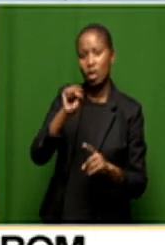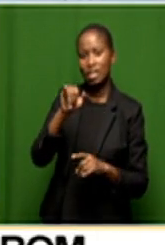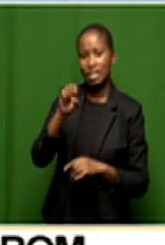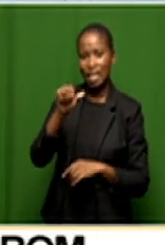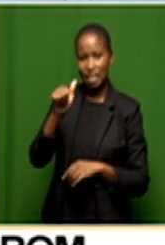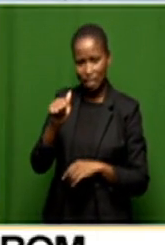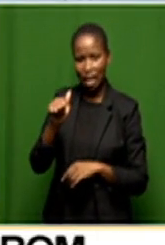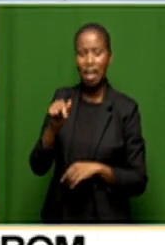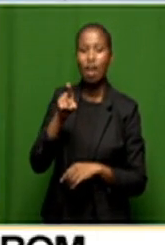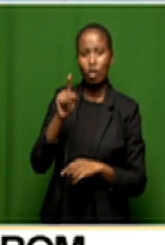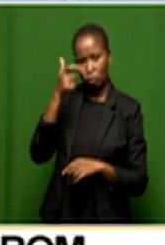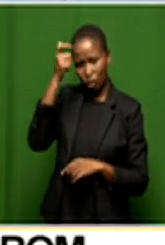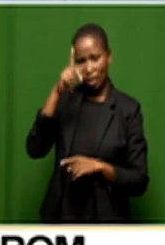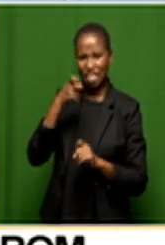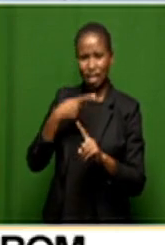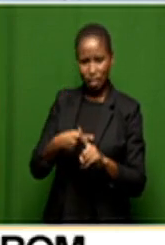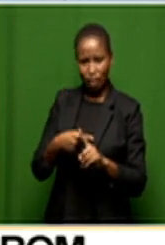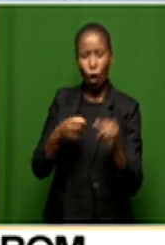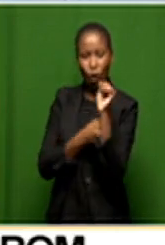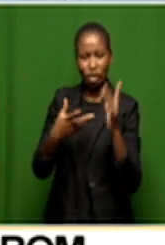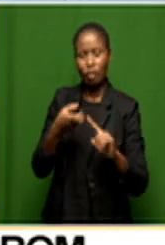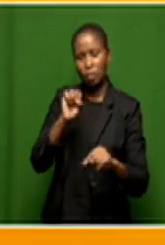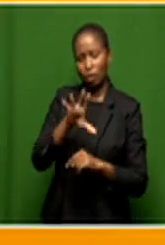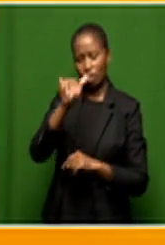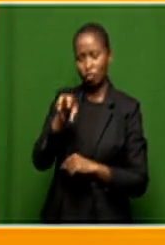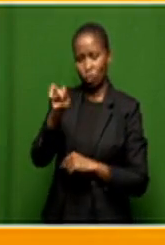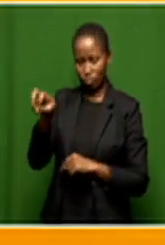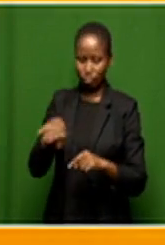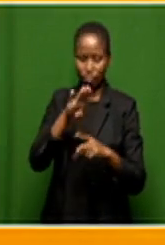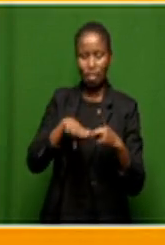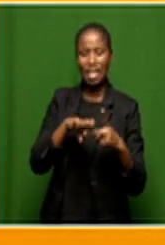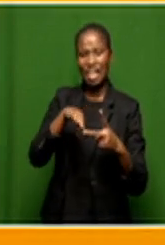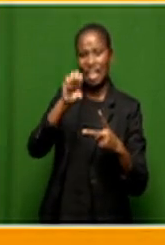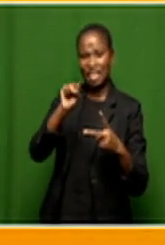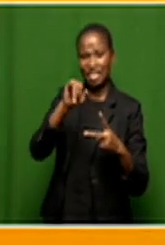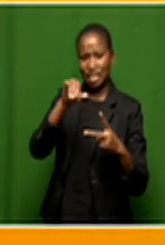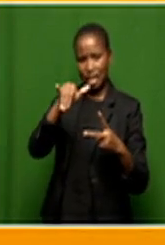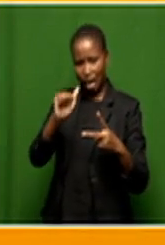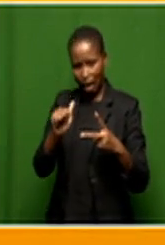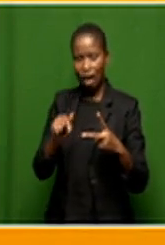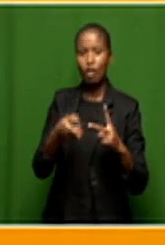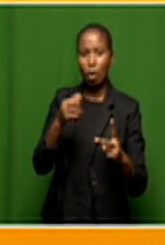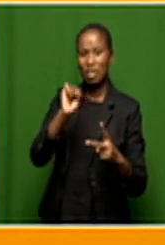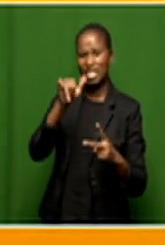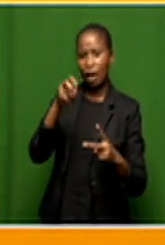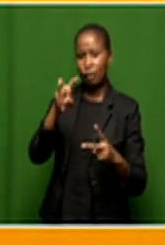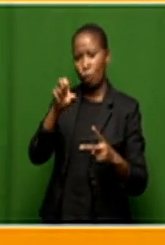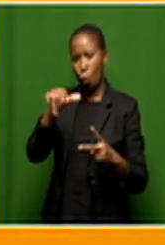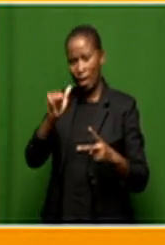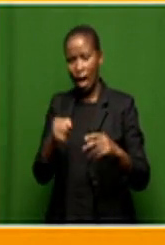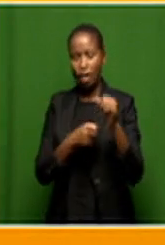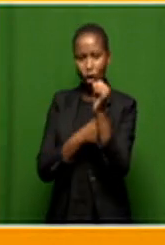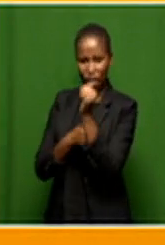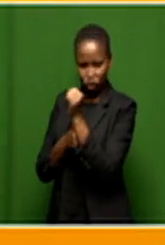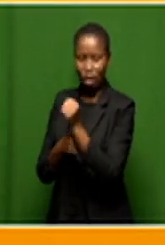Chief Executive Officer of South African Tourism, and Siya Mbete, who is founder of the Siyavuya Foundation, talking